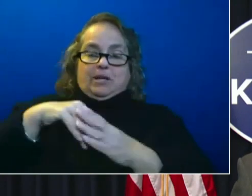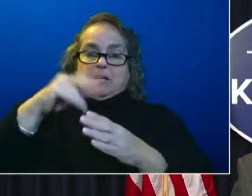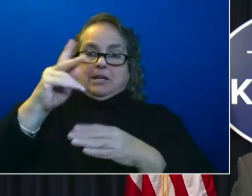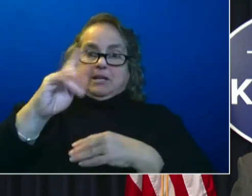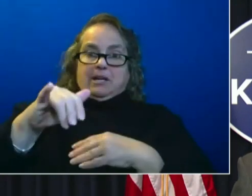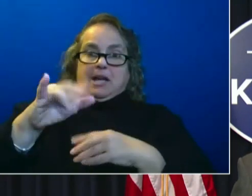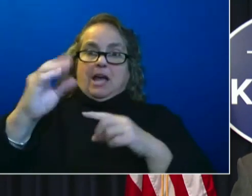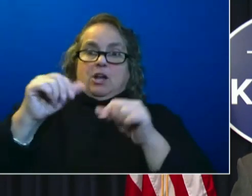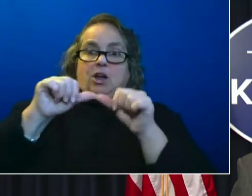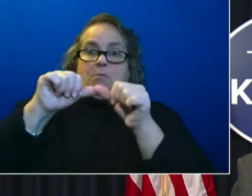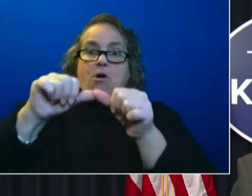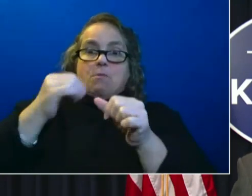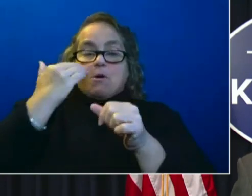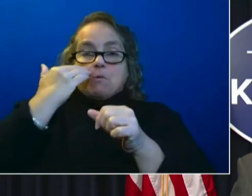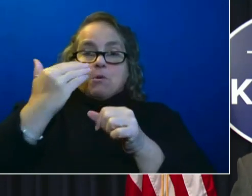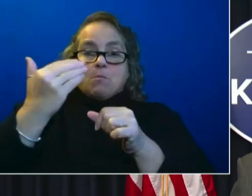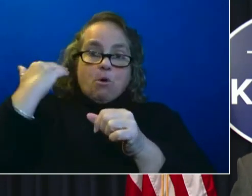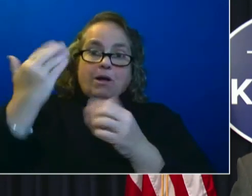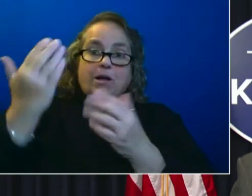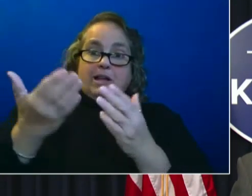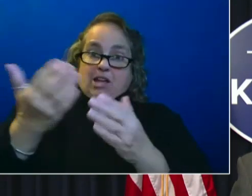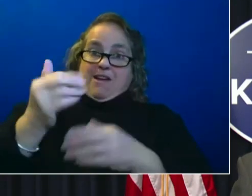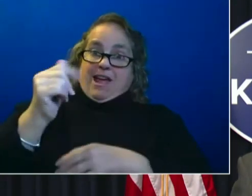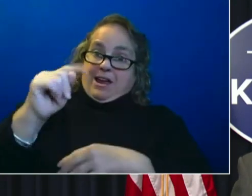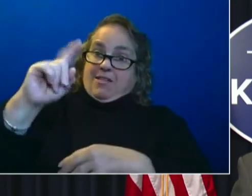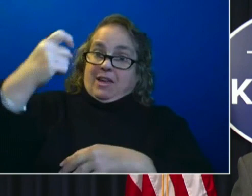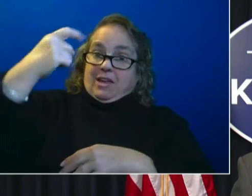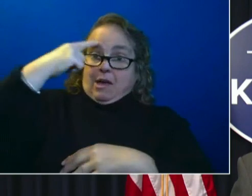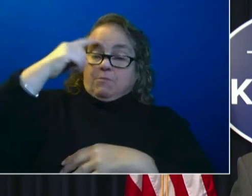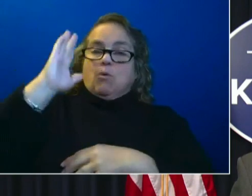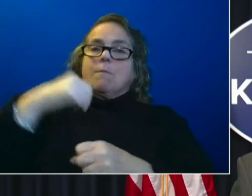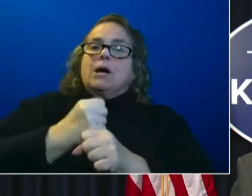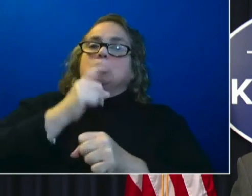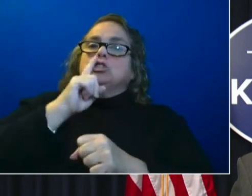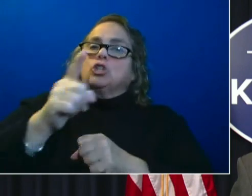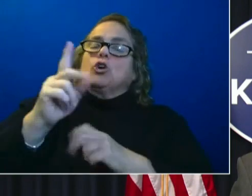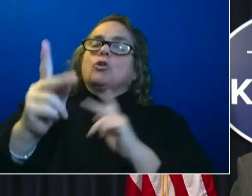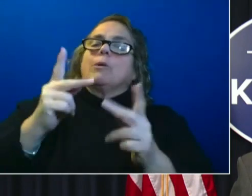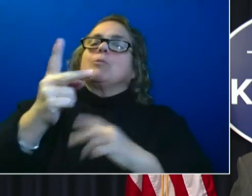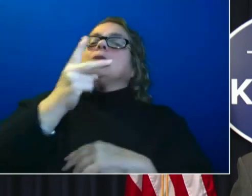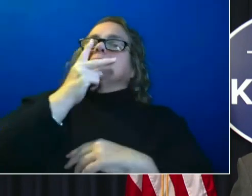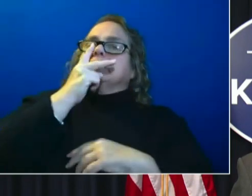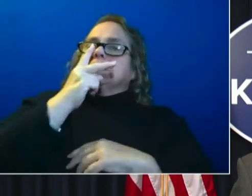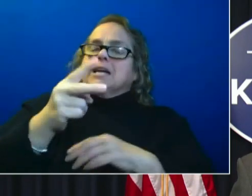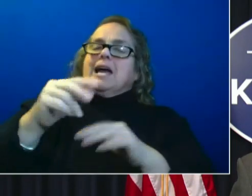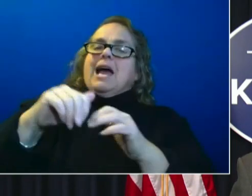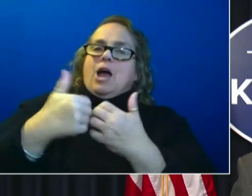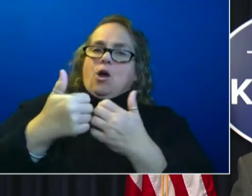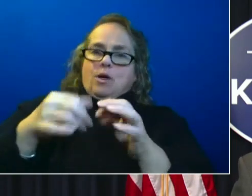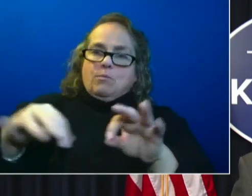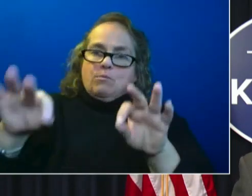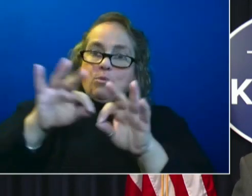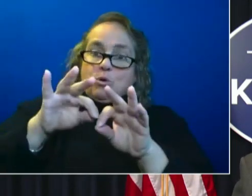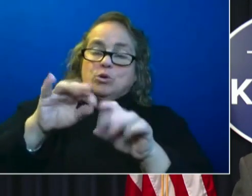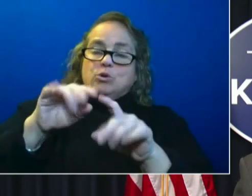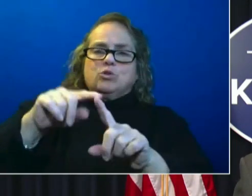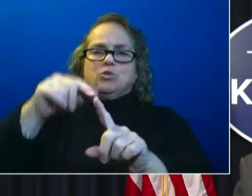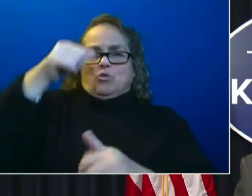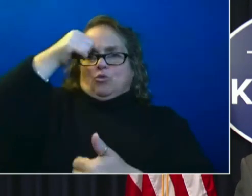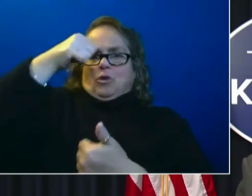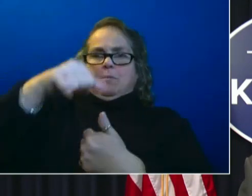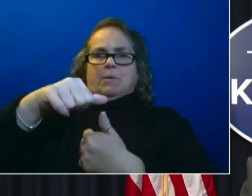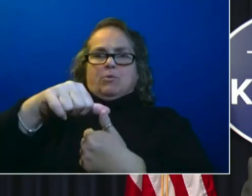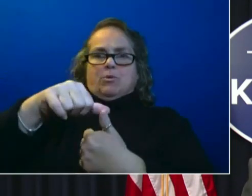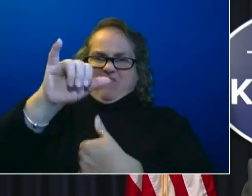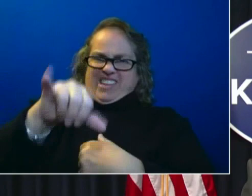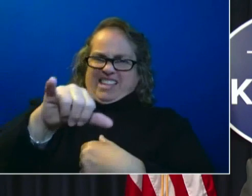memorial here at the Capitol will make sure that people see how important that remembering this is to us. So we've